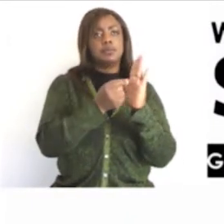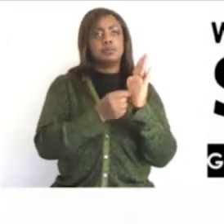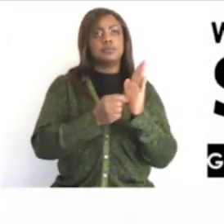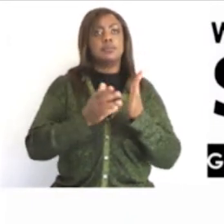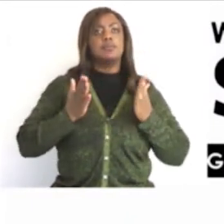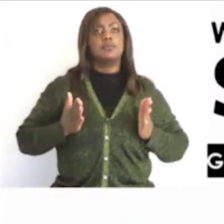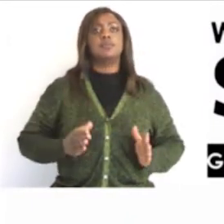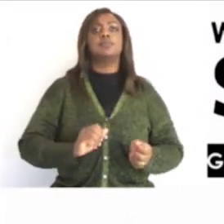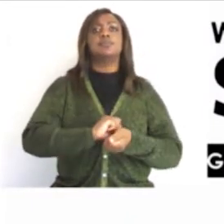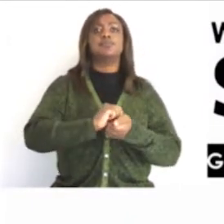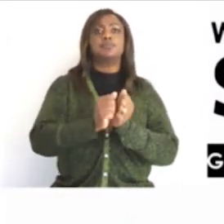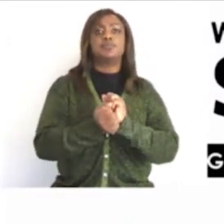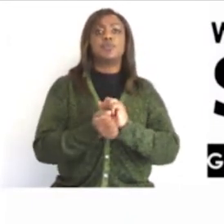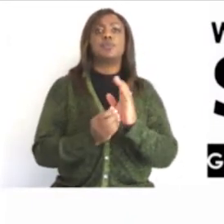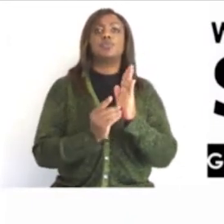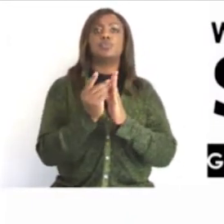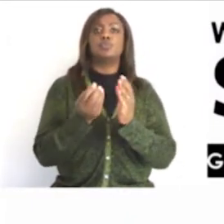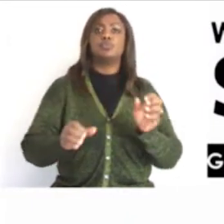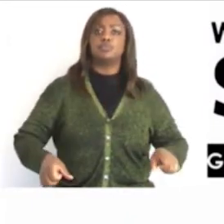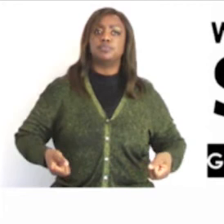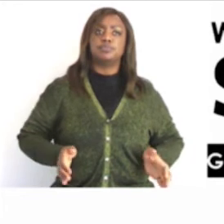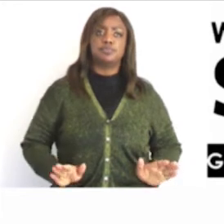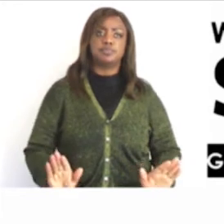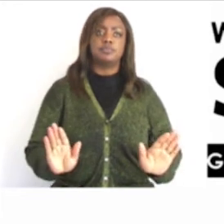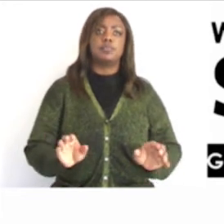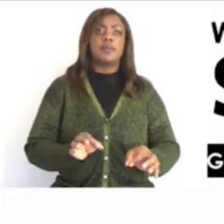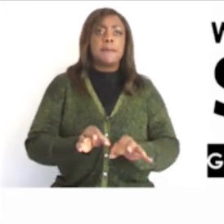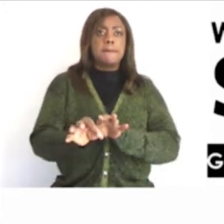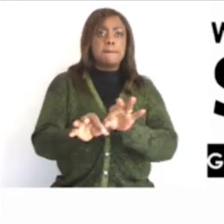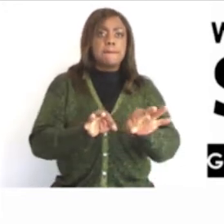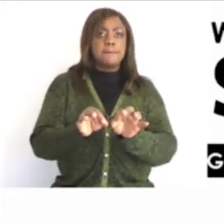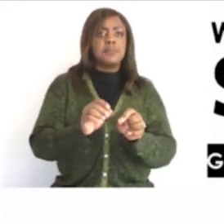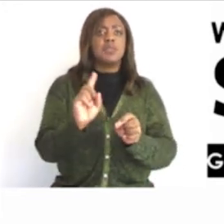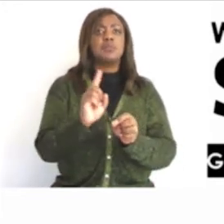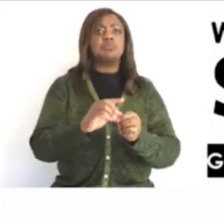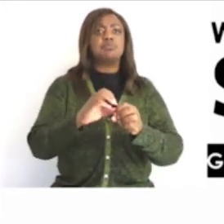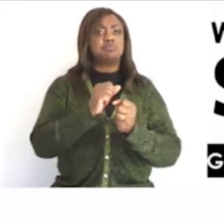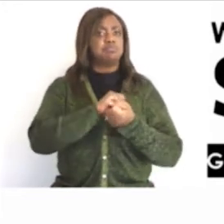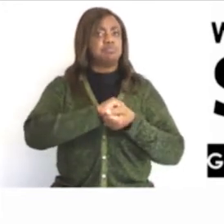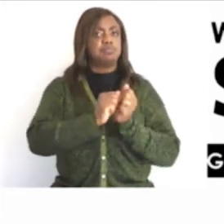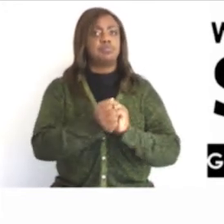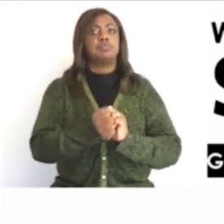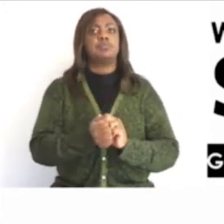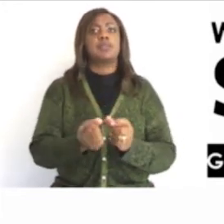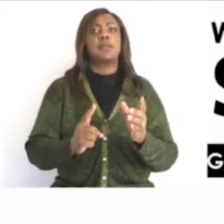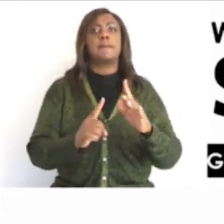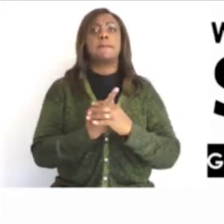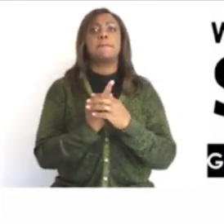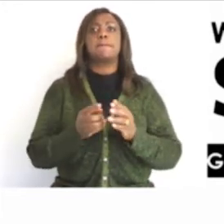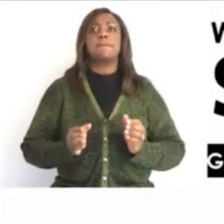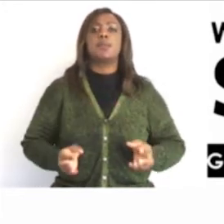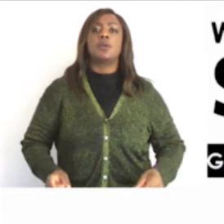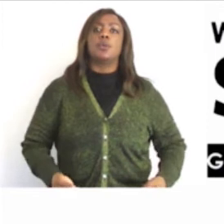boys and girls. Explain the kinds of changes which occurs in maturing boys and girls. So, and we are going to look at secondary